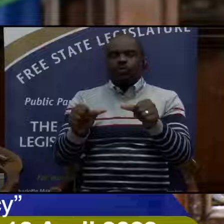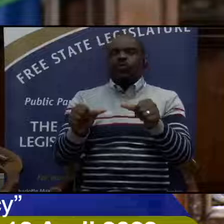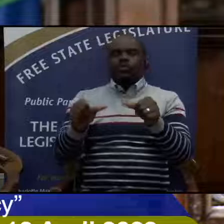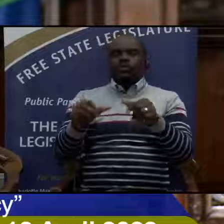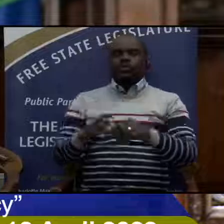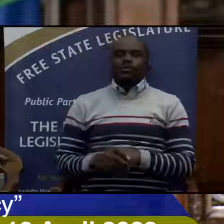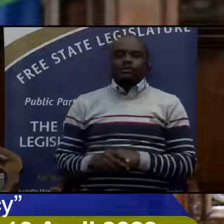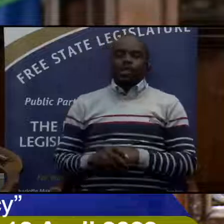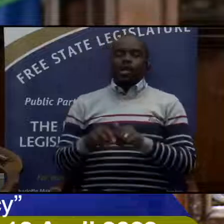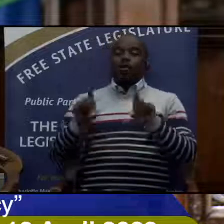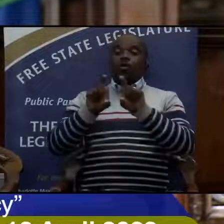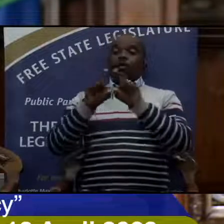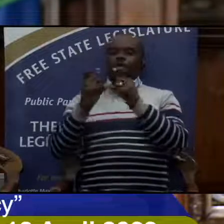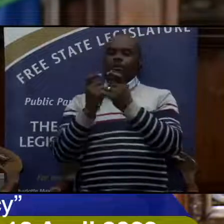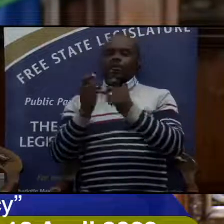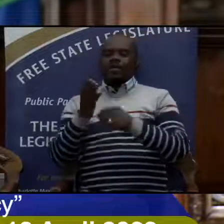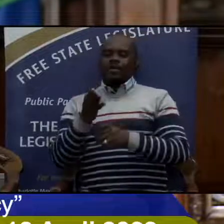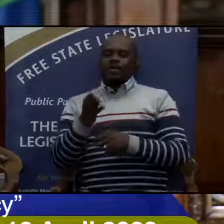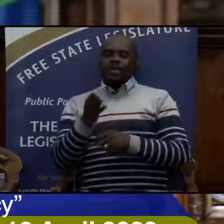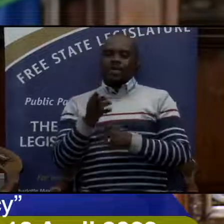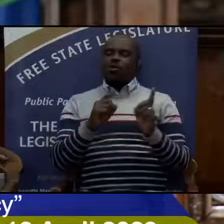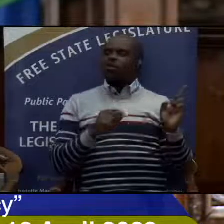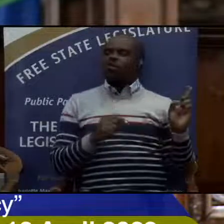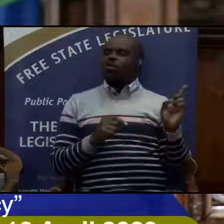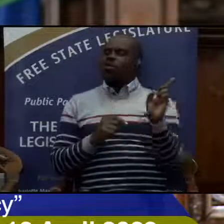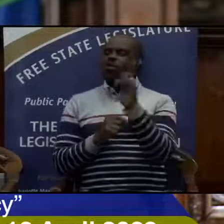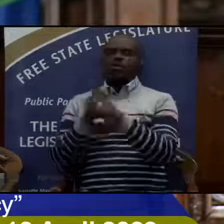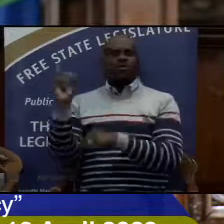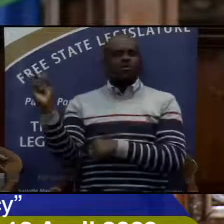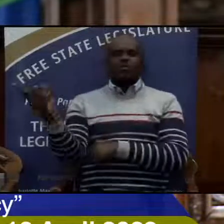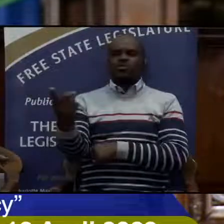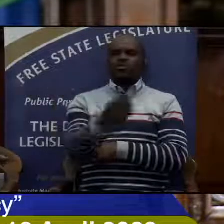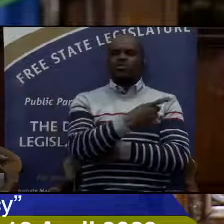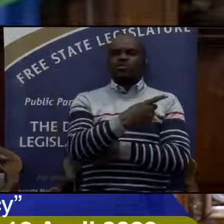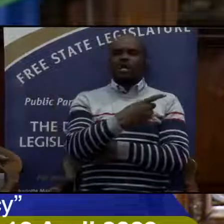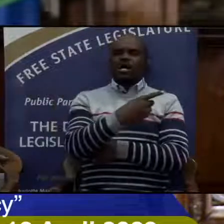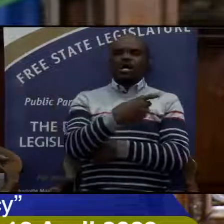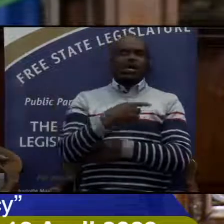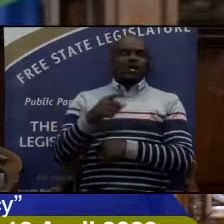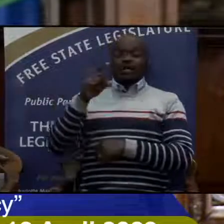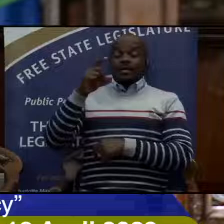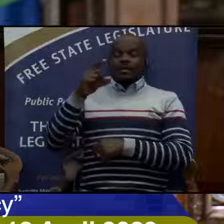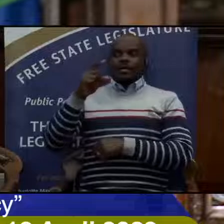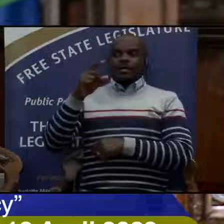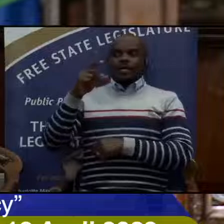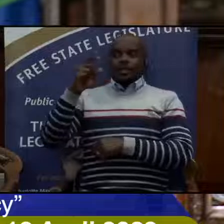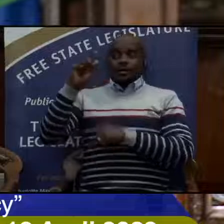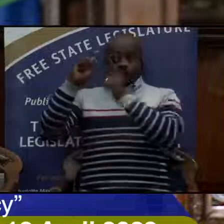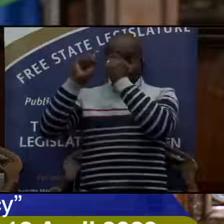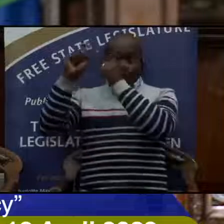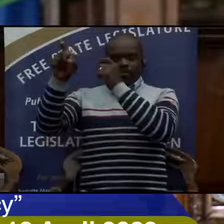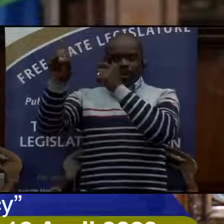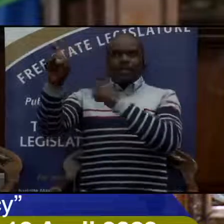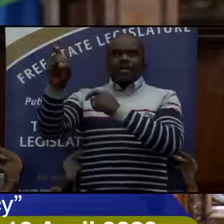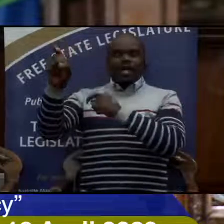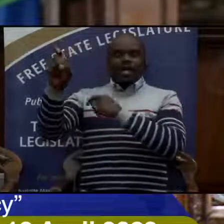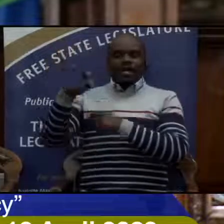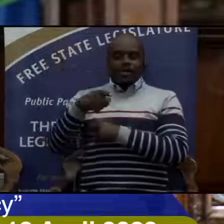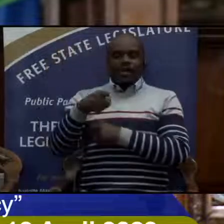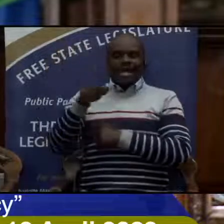well, all over. Madam Premier, city asset, the asset, but one mobile fishing team by a senior, the